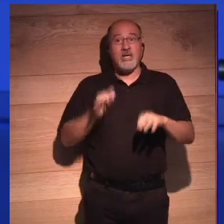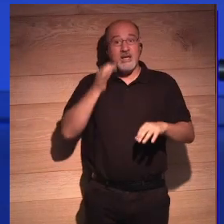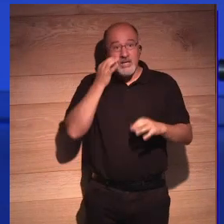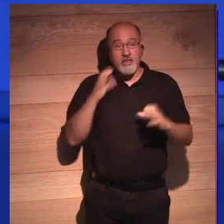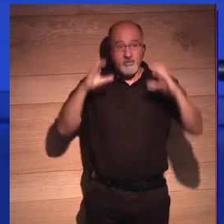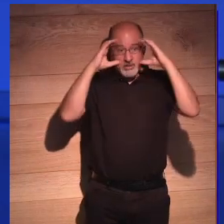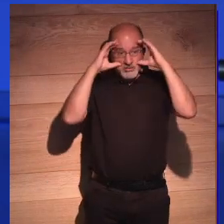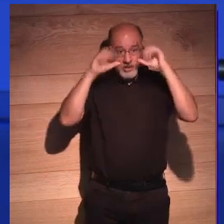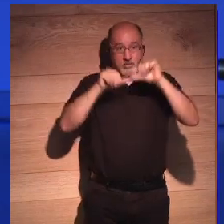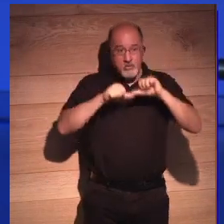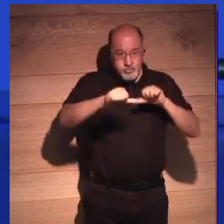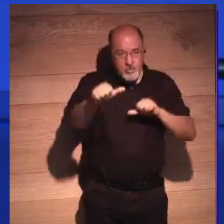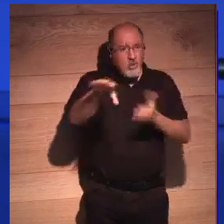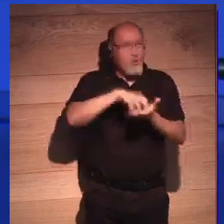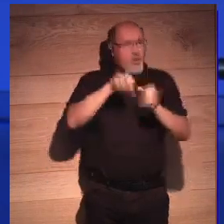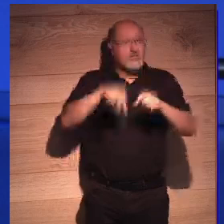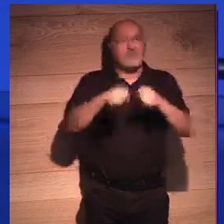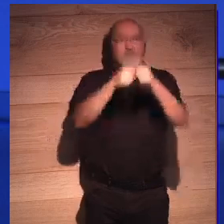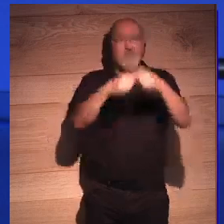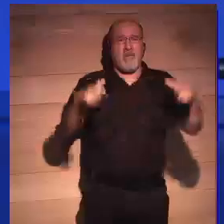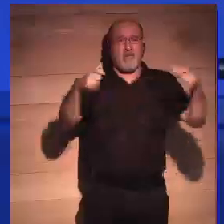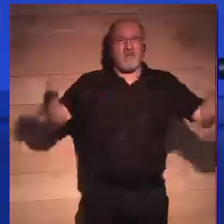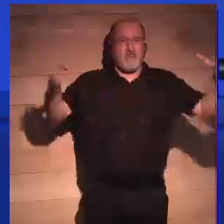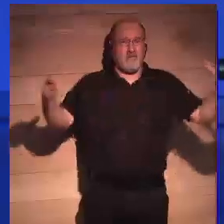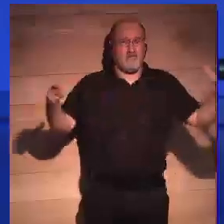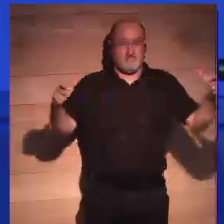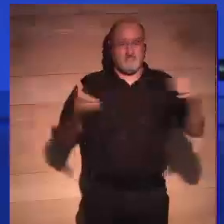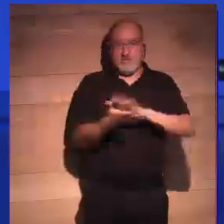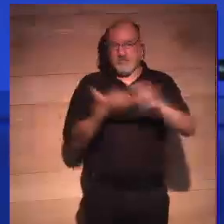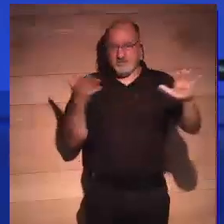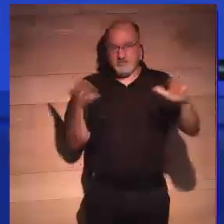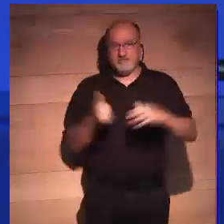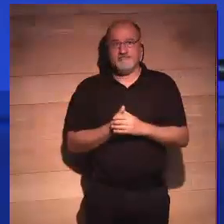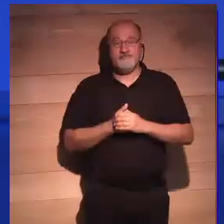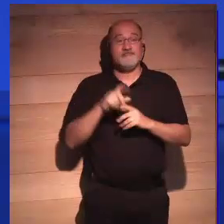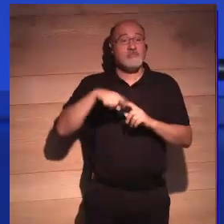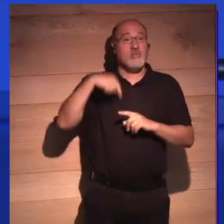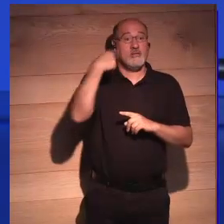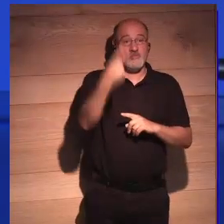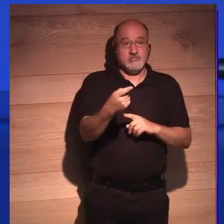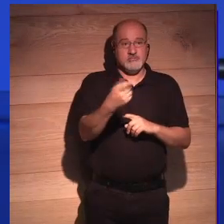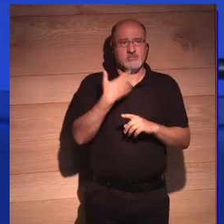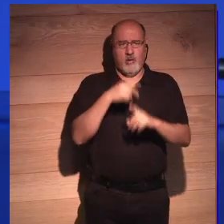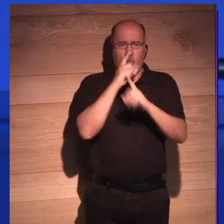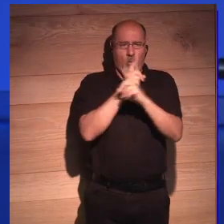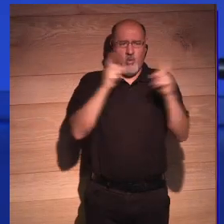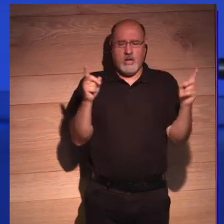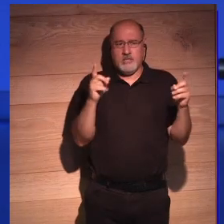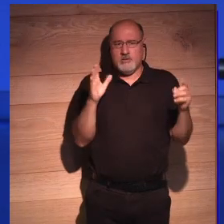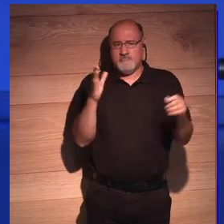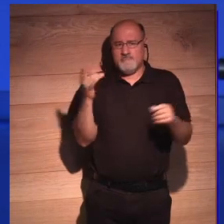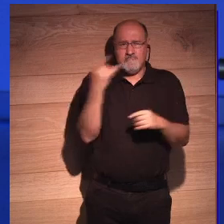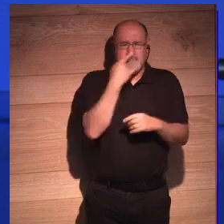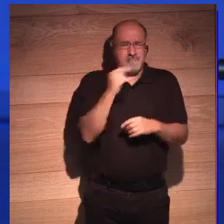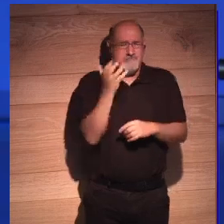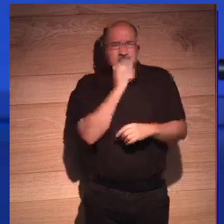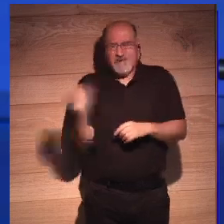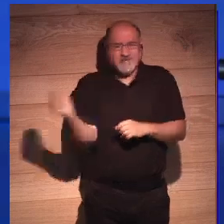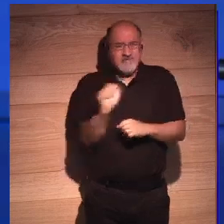industry that, no doubt, will continue growing rapidly. After an